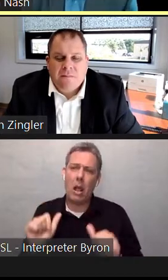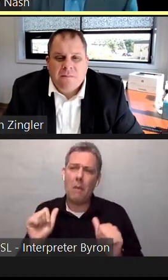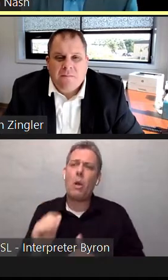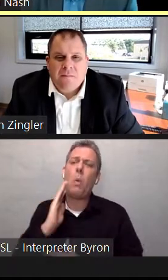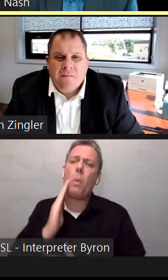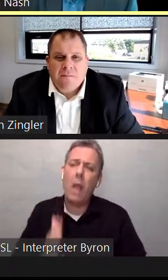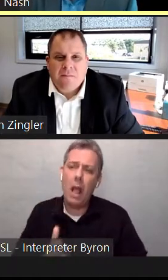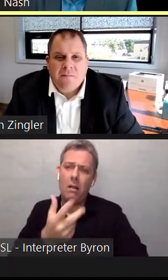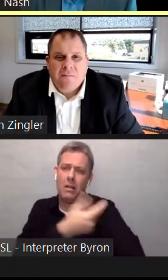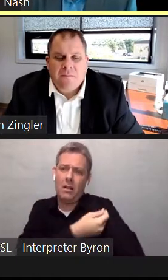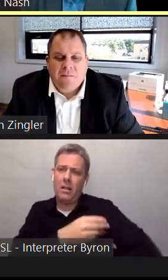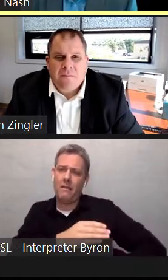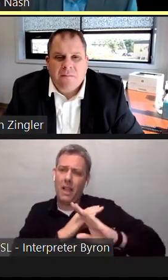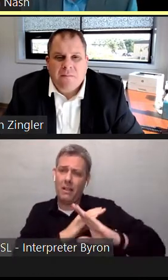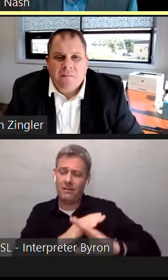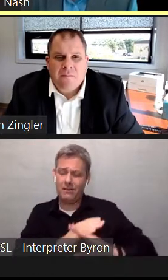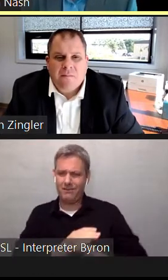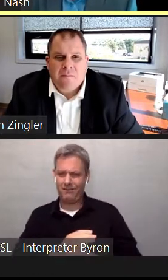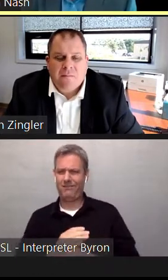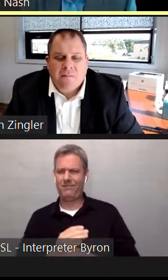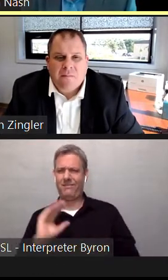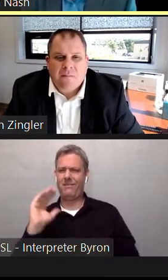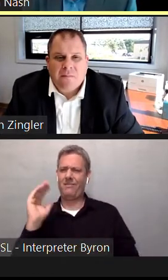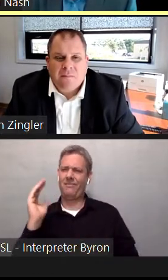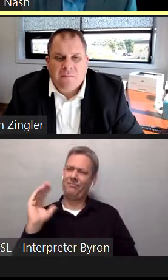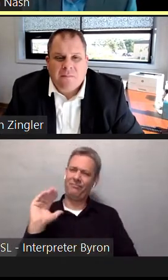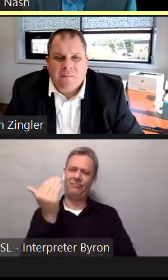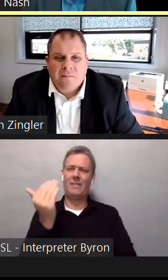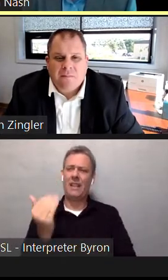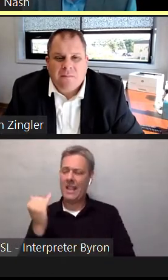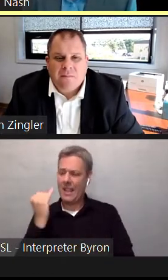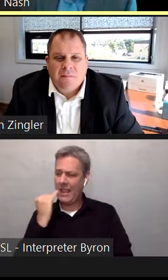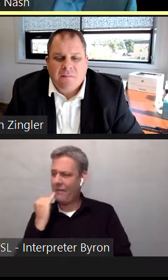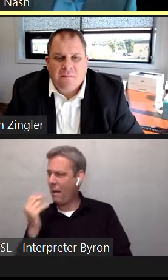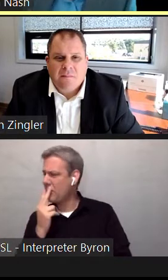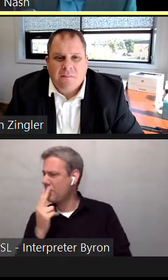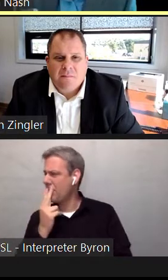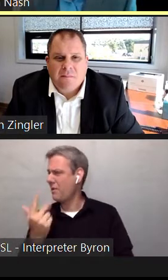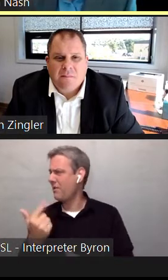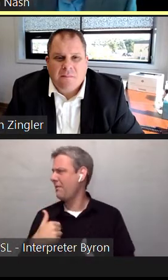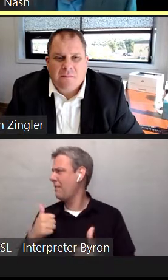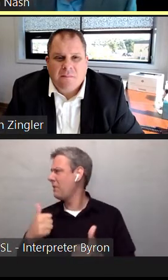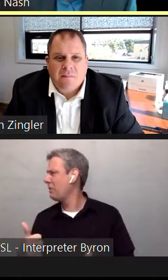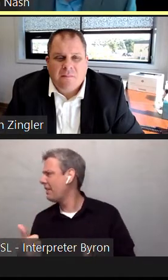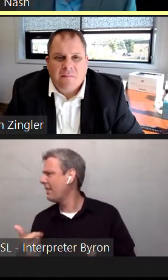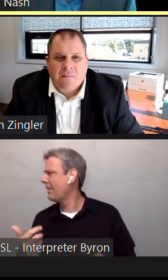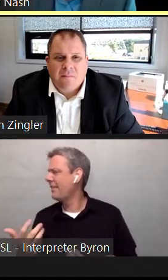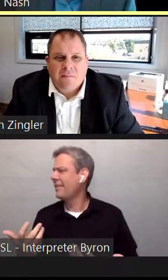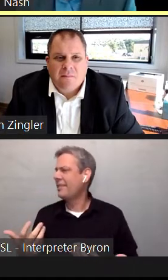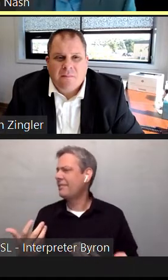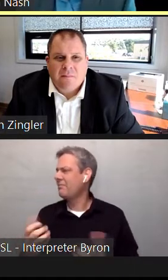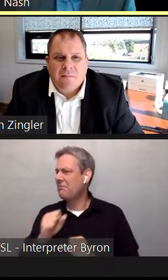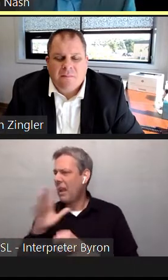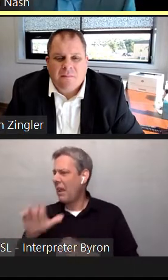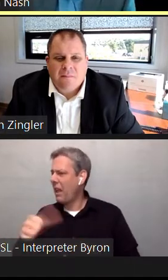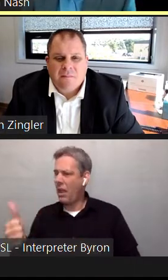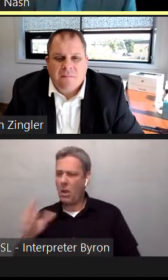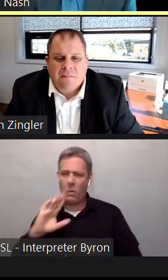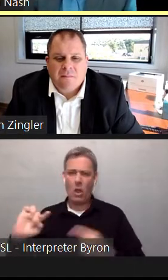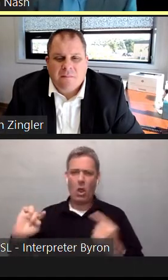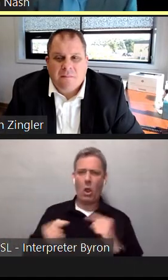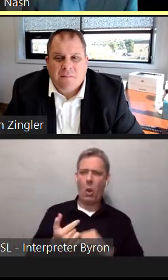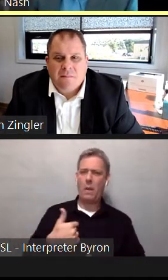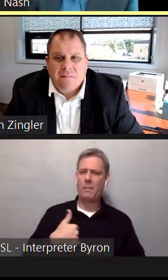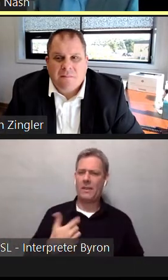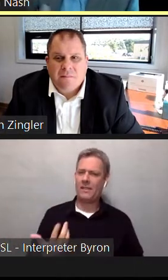know, I'm safe, I'm good, nothing else is going to harm me. And that is anecdotal and simply a supposition